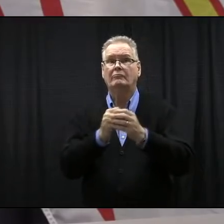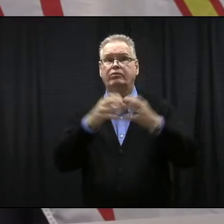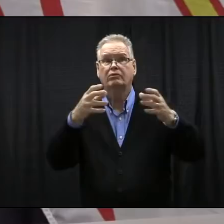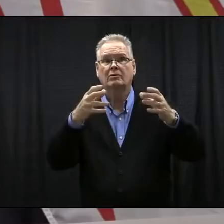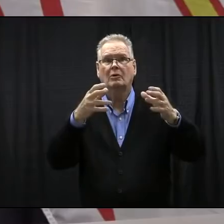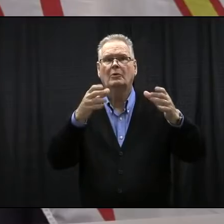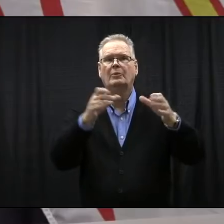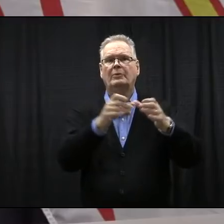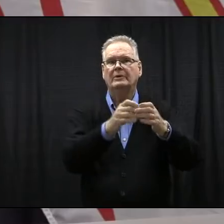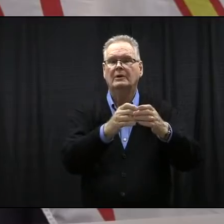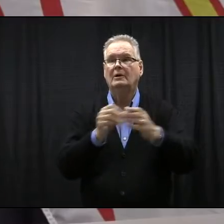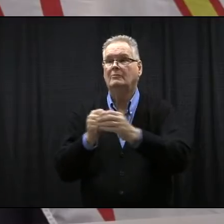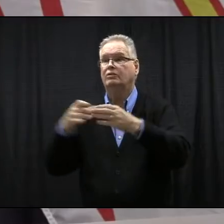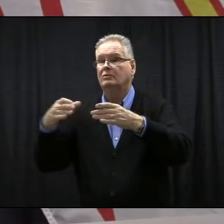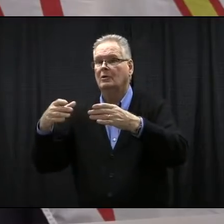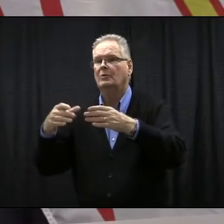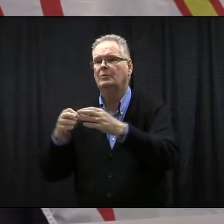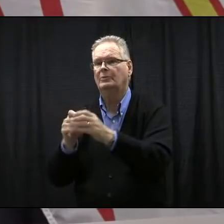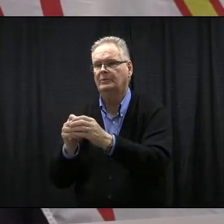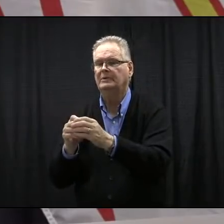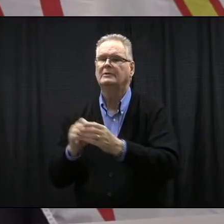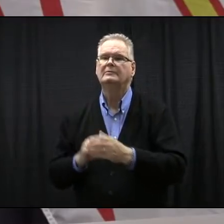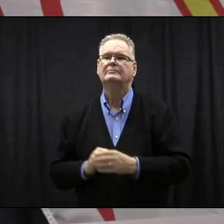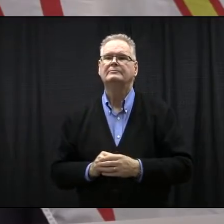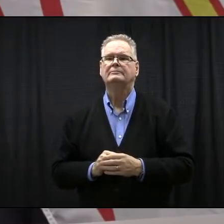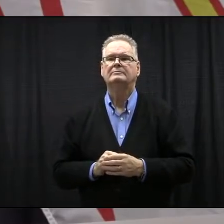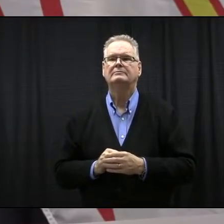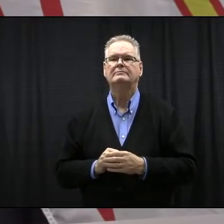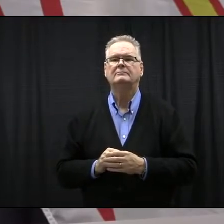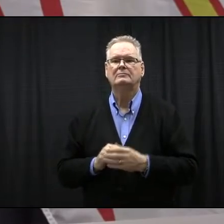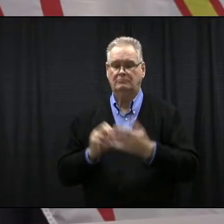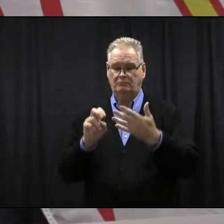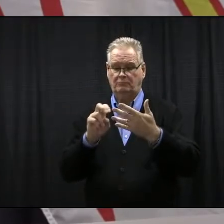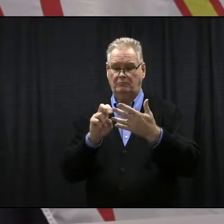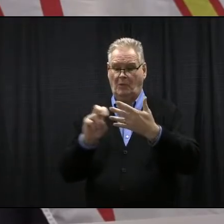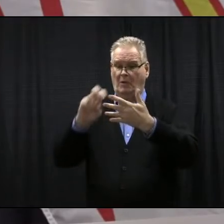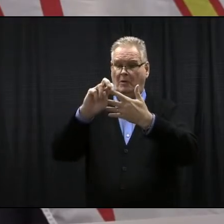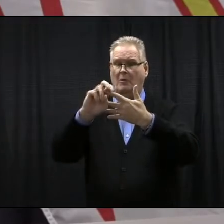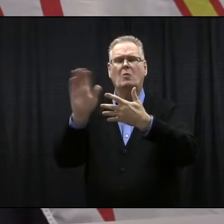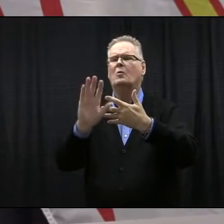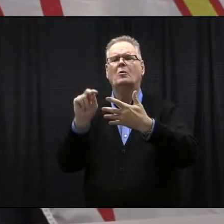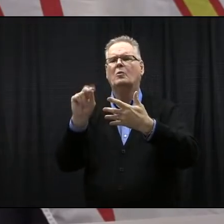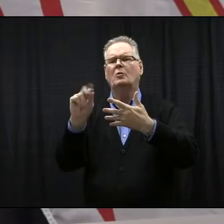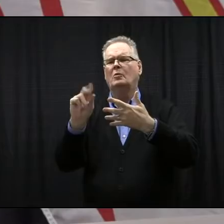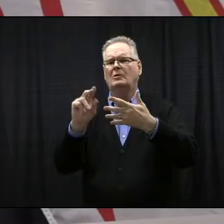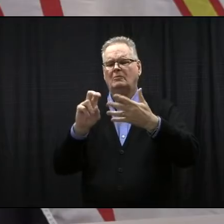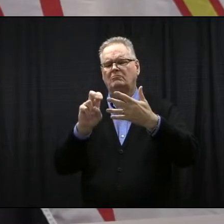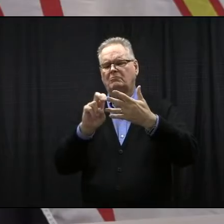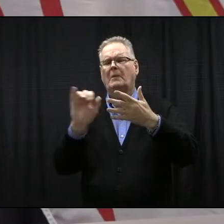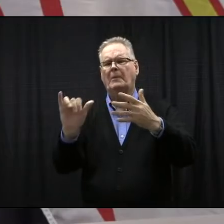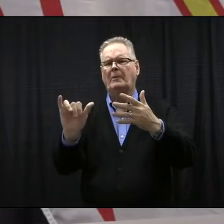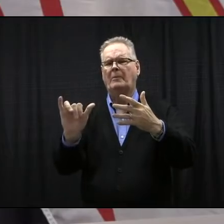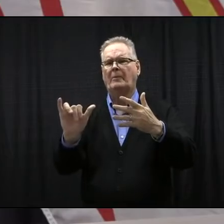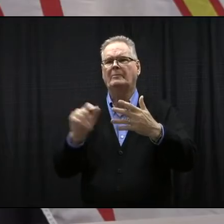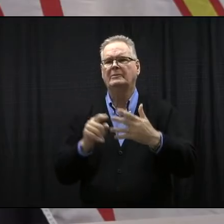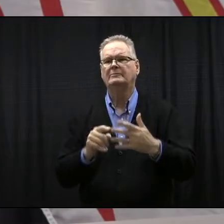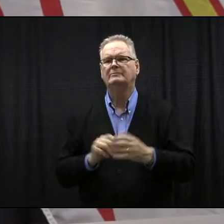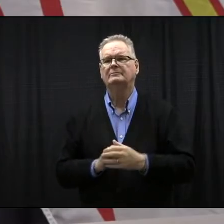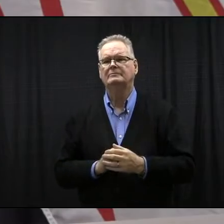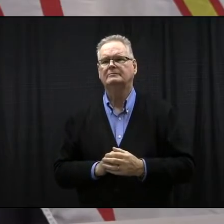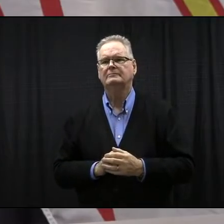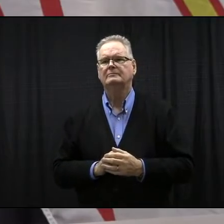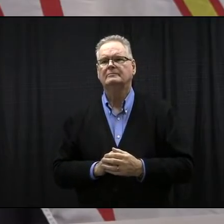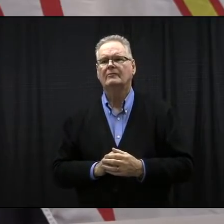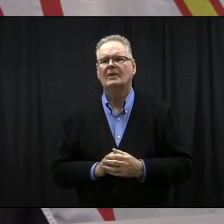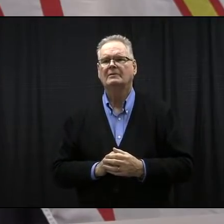reason. We'd want to have a closer look at sort of areas of the province that may have lower vaccination rates to